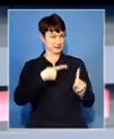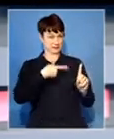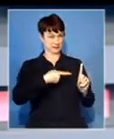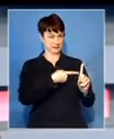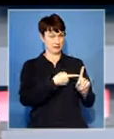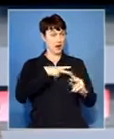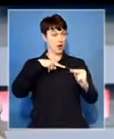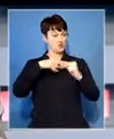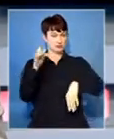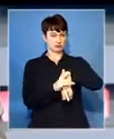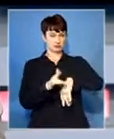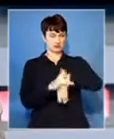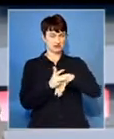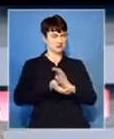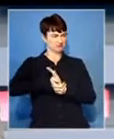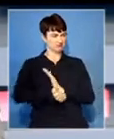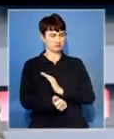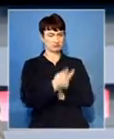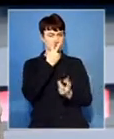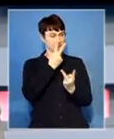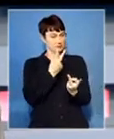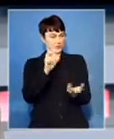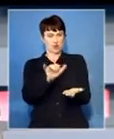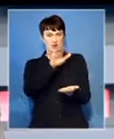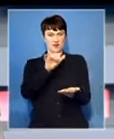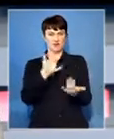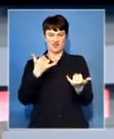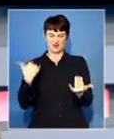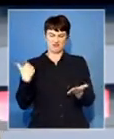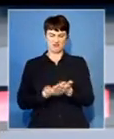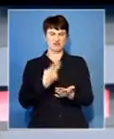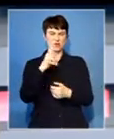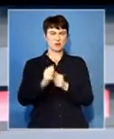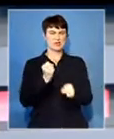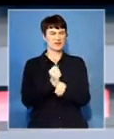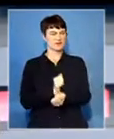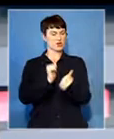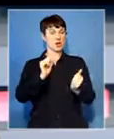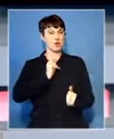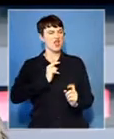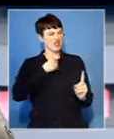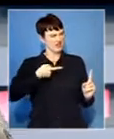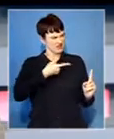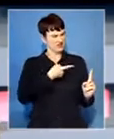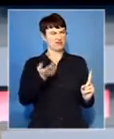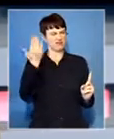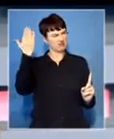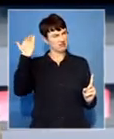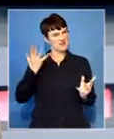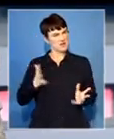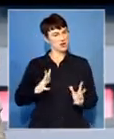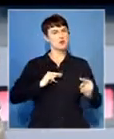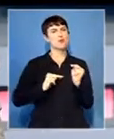seasoned negotiator, look at this country, look where we are 20 years on. It is because of people like you. In fact, you were at